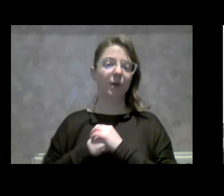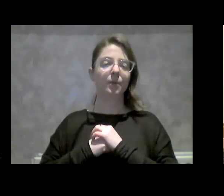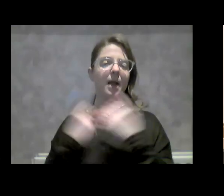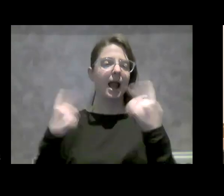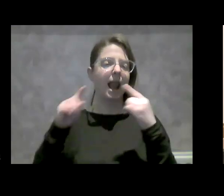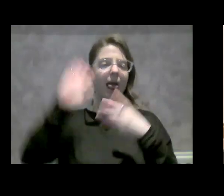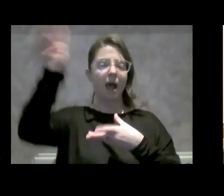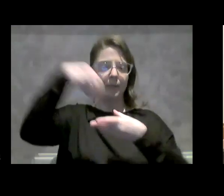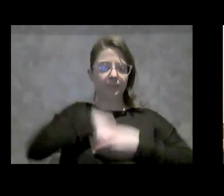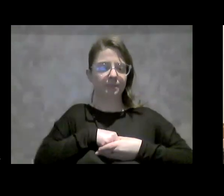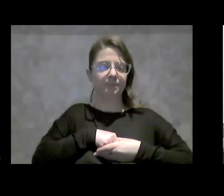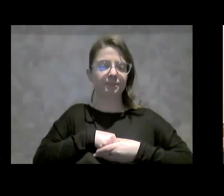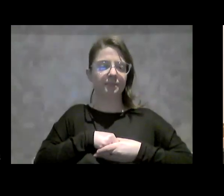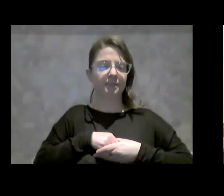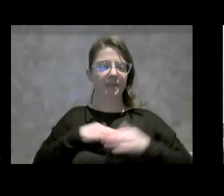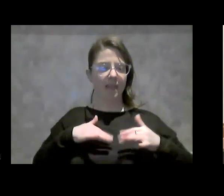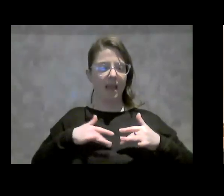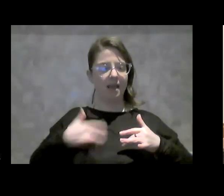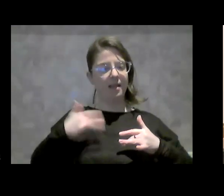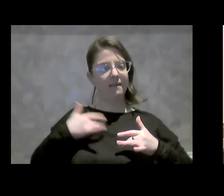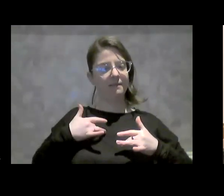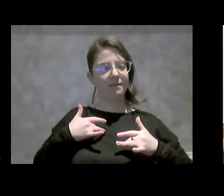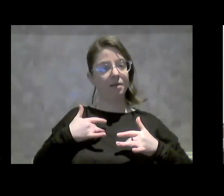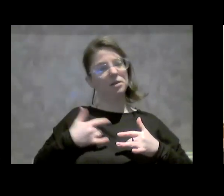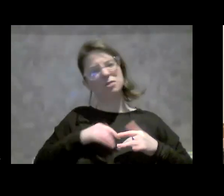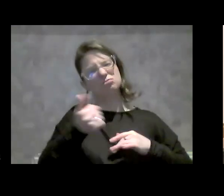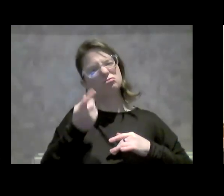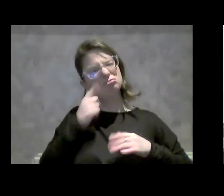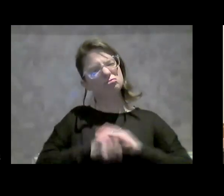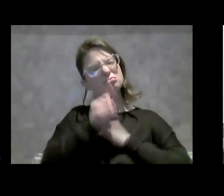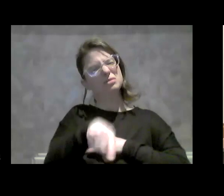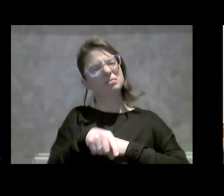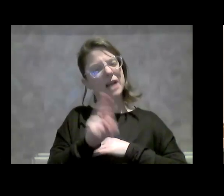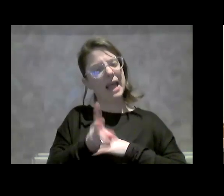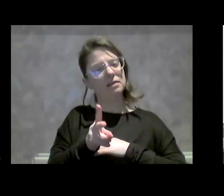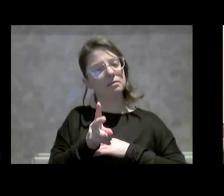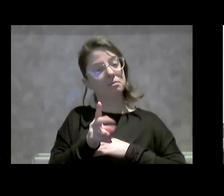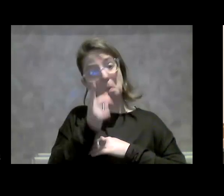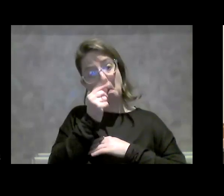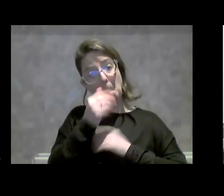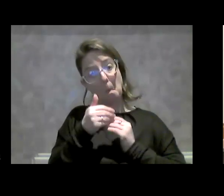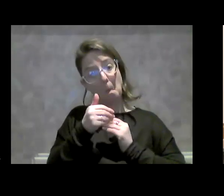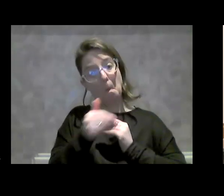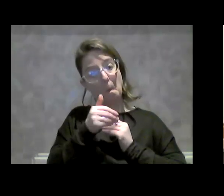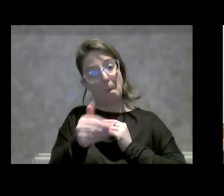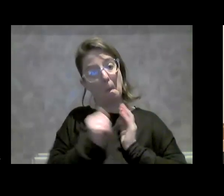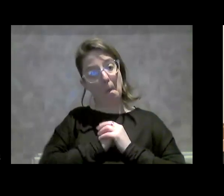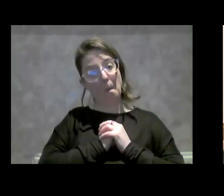ribcage where I used to until her next escape attempt, which may be any day now.